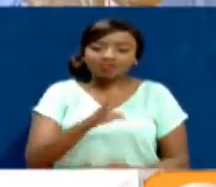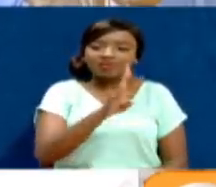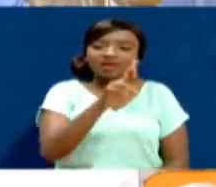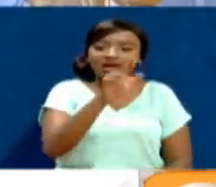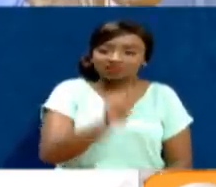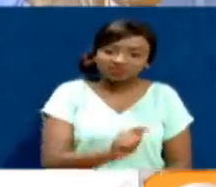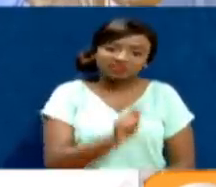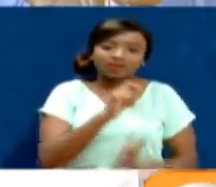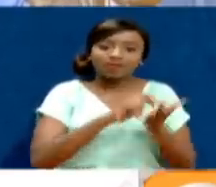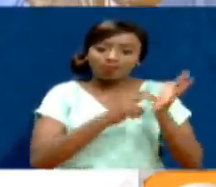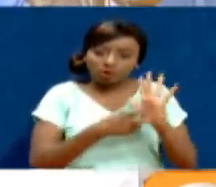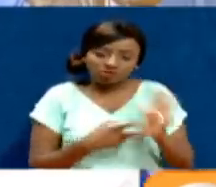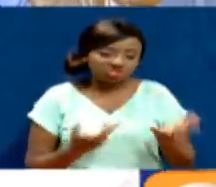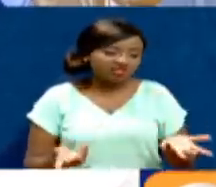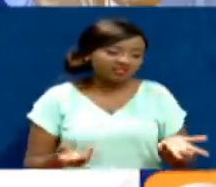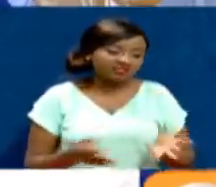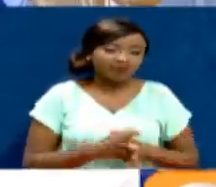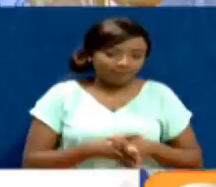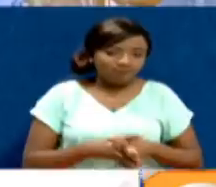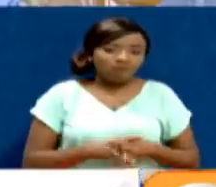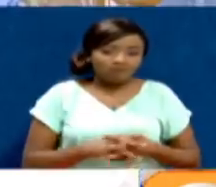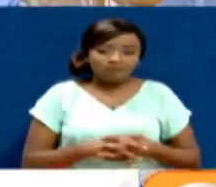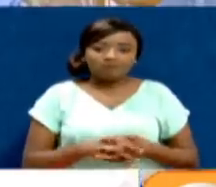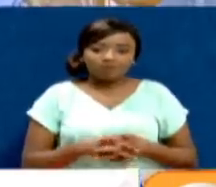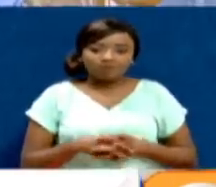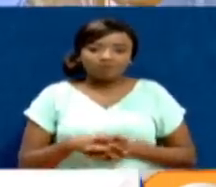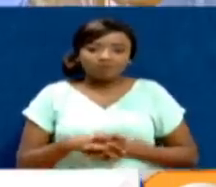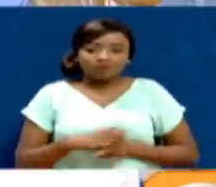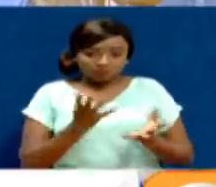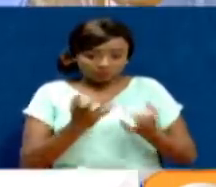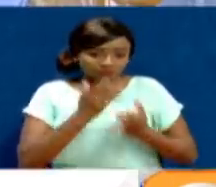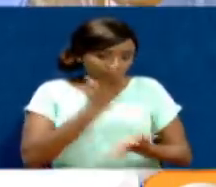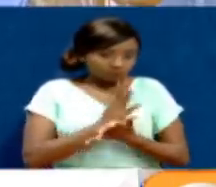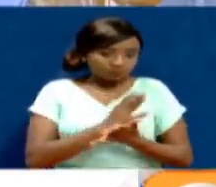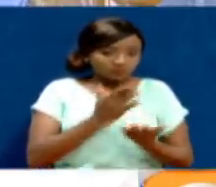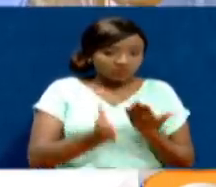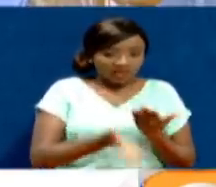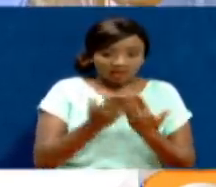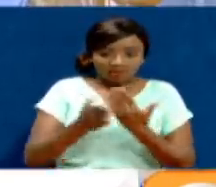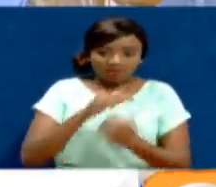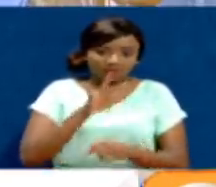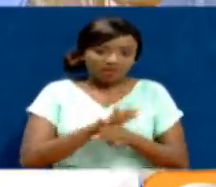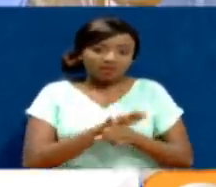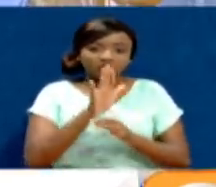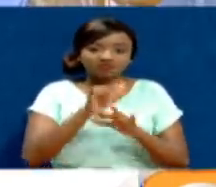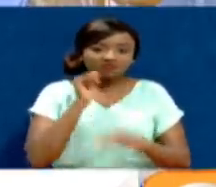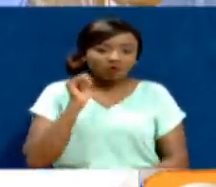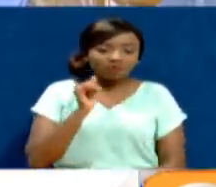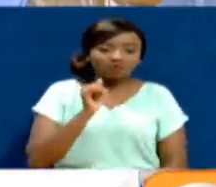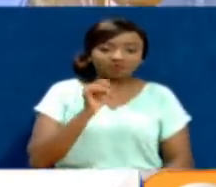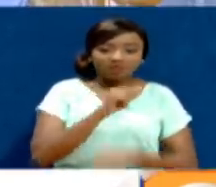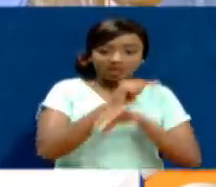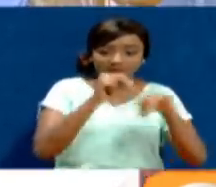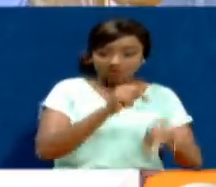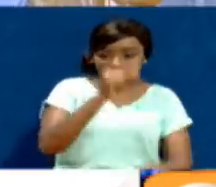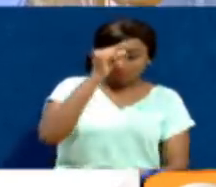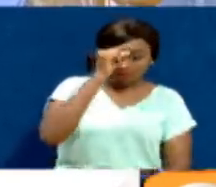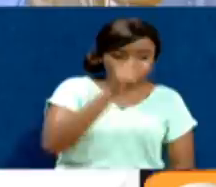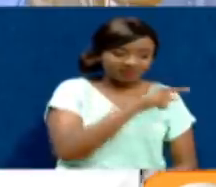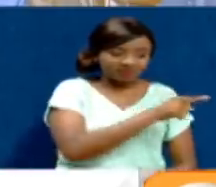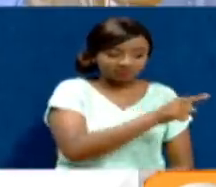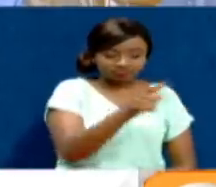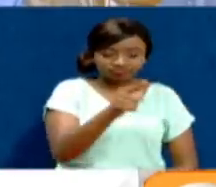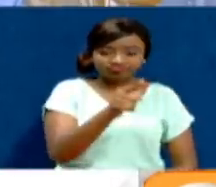BRT transport system, the modern transport system. We needed a lot of help from the national government. But